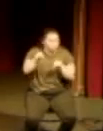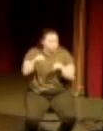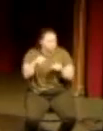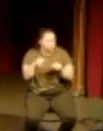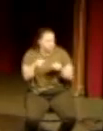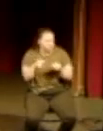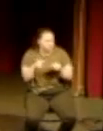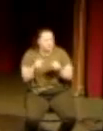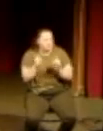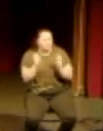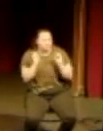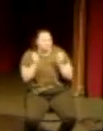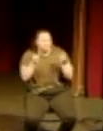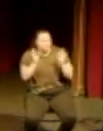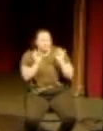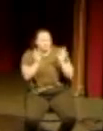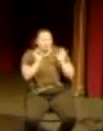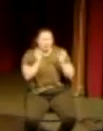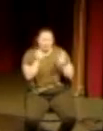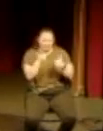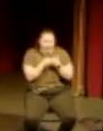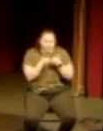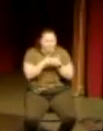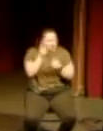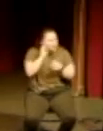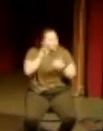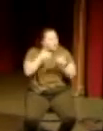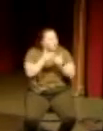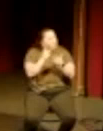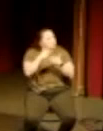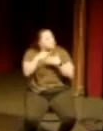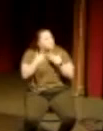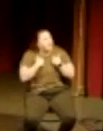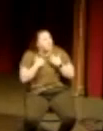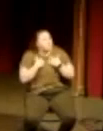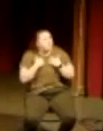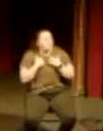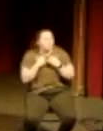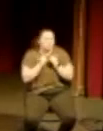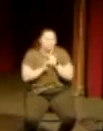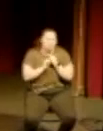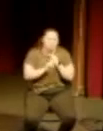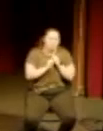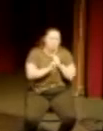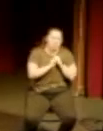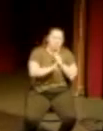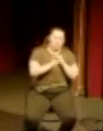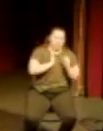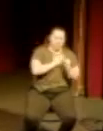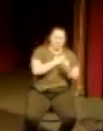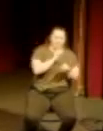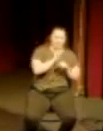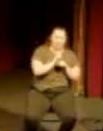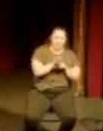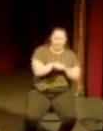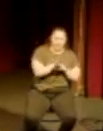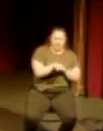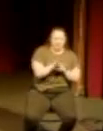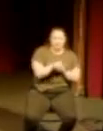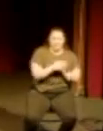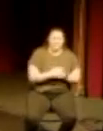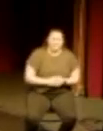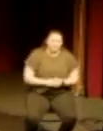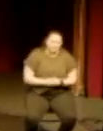or a basketball game, you're going to hear all about the programs we have, because one after another, we just play our videos and kind of brainwash the sports fans